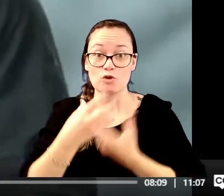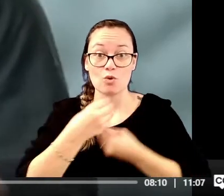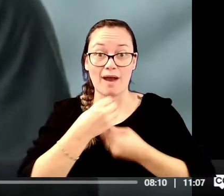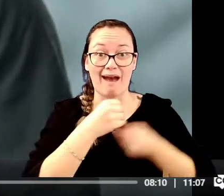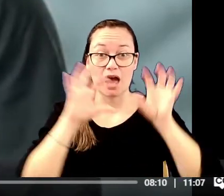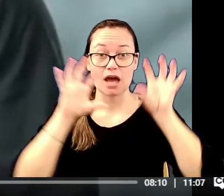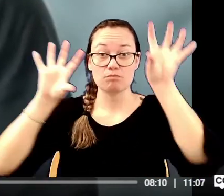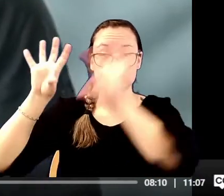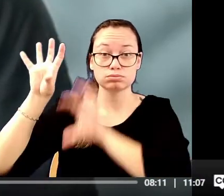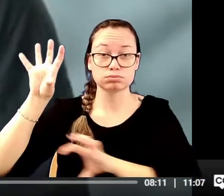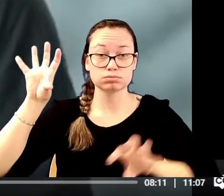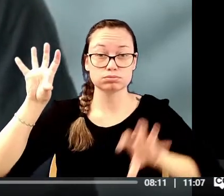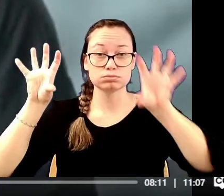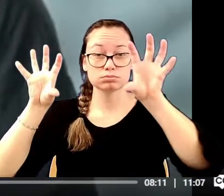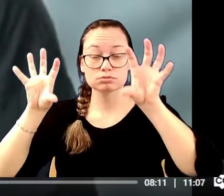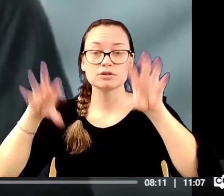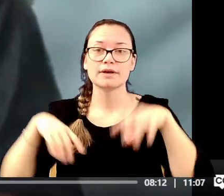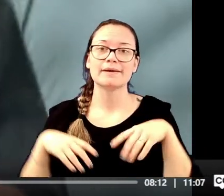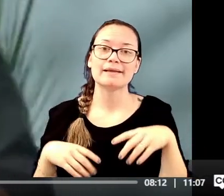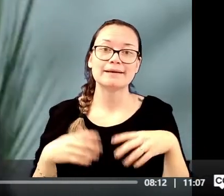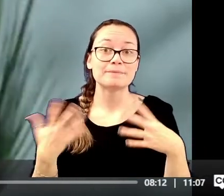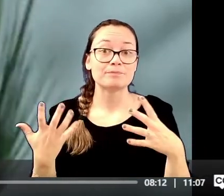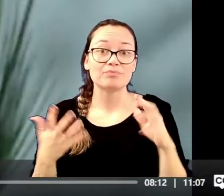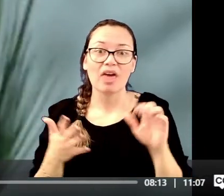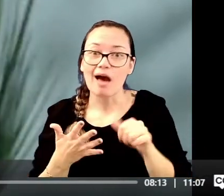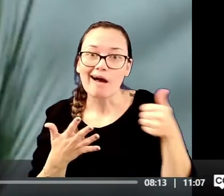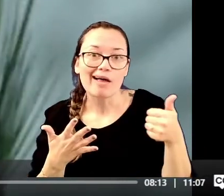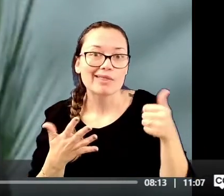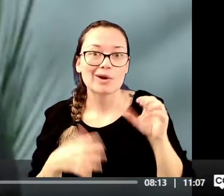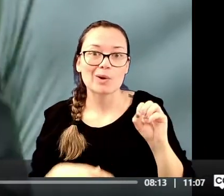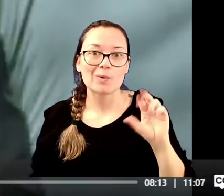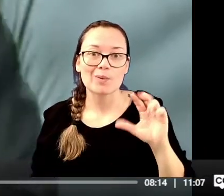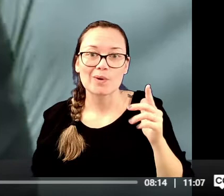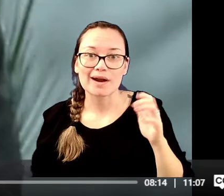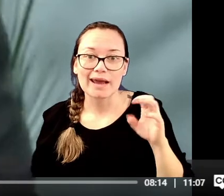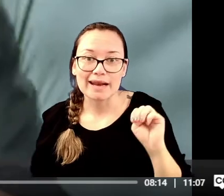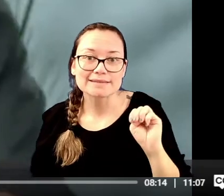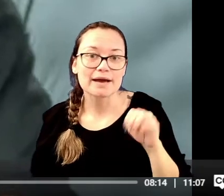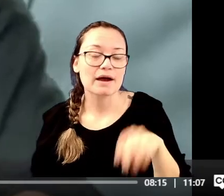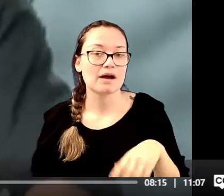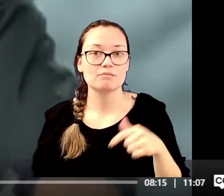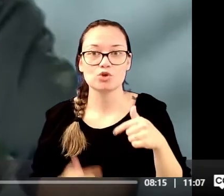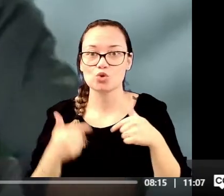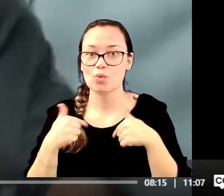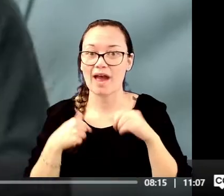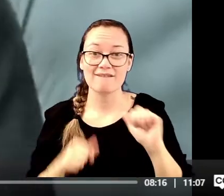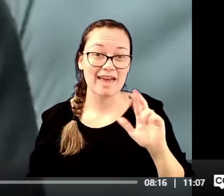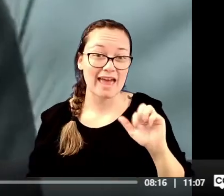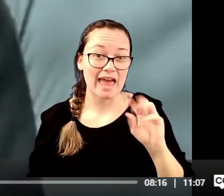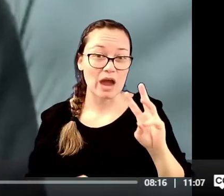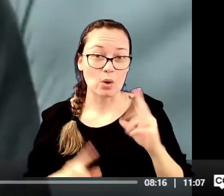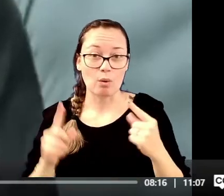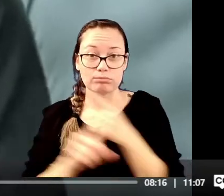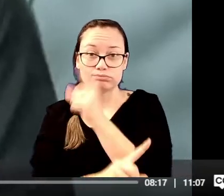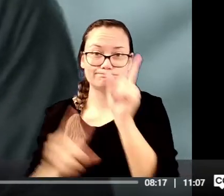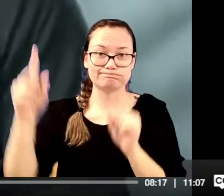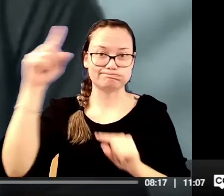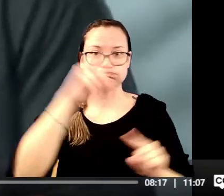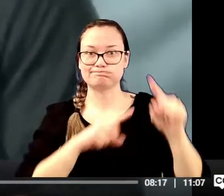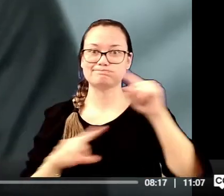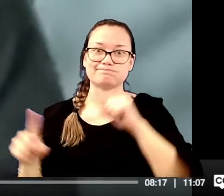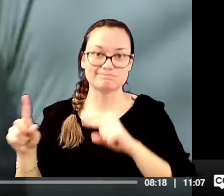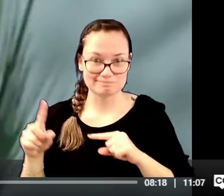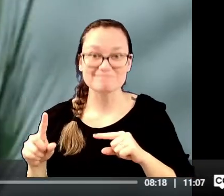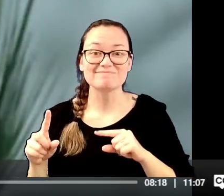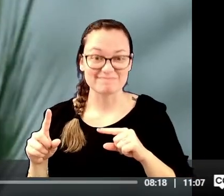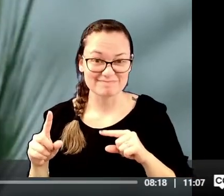things, you start adding in other organisms, you start getting arrows going in all kinds of different directions. And a lot of times